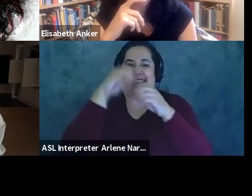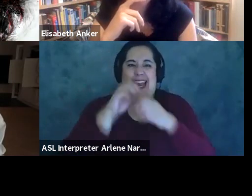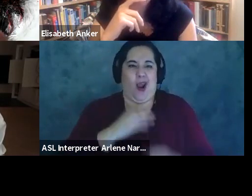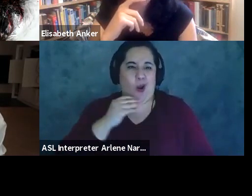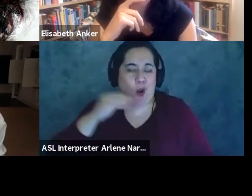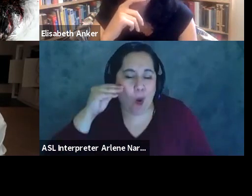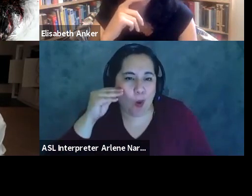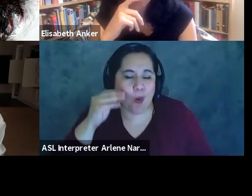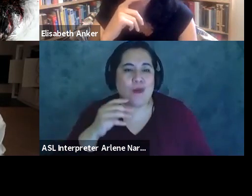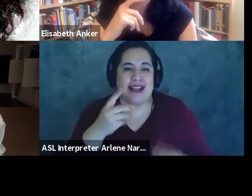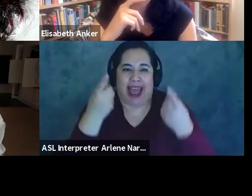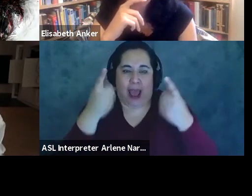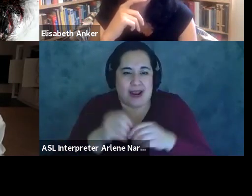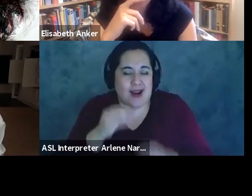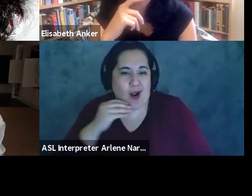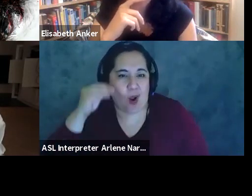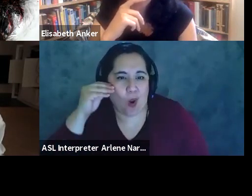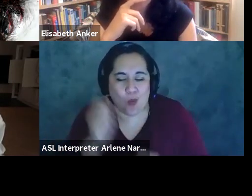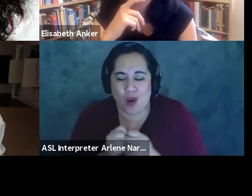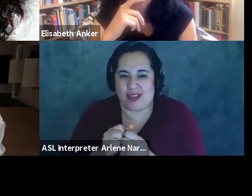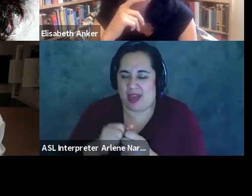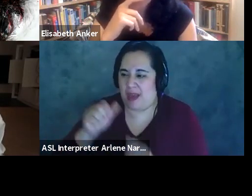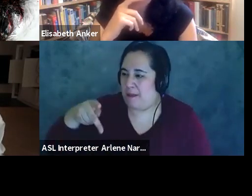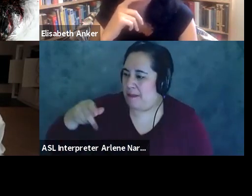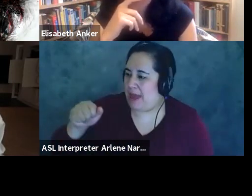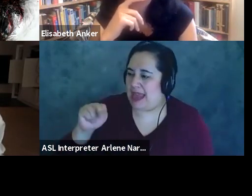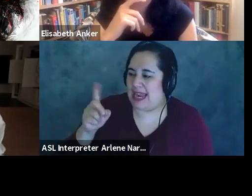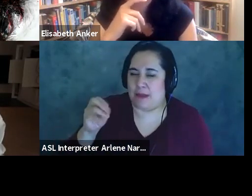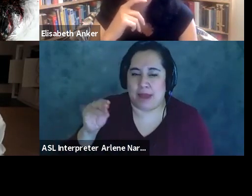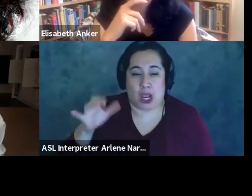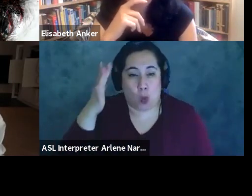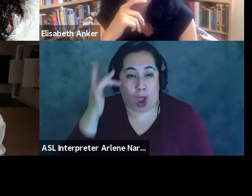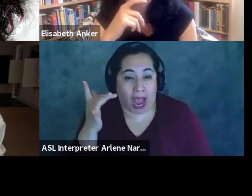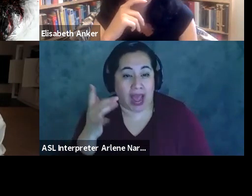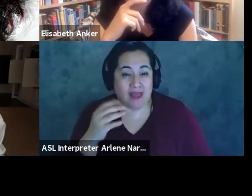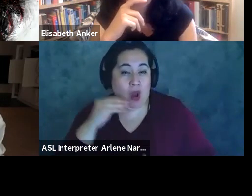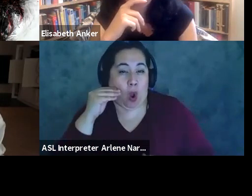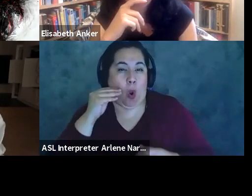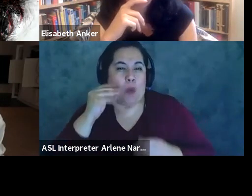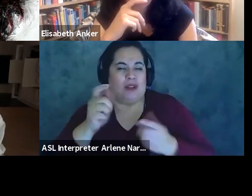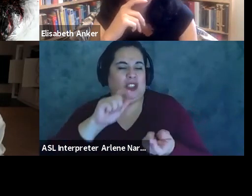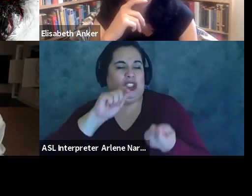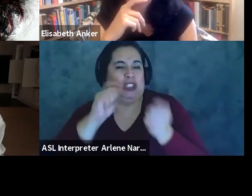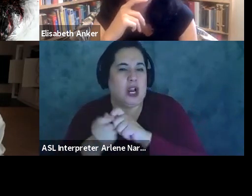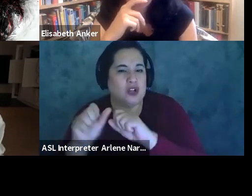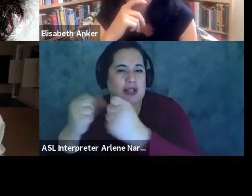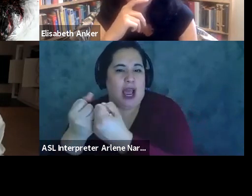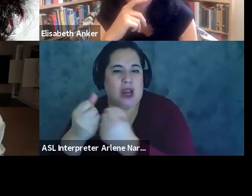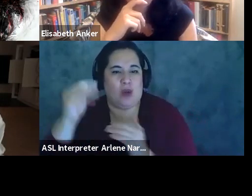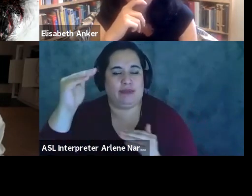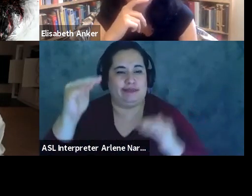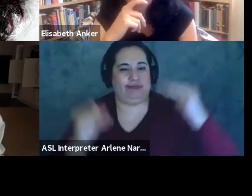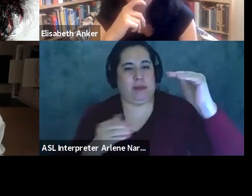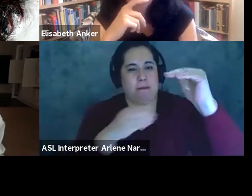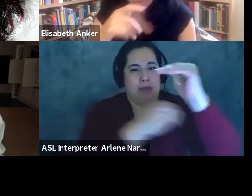And because the home perhaps has displaced the society as a way of rethinking the order of power. And that's where then